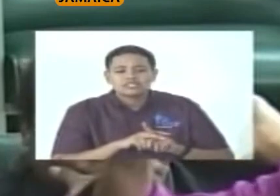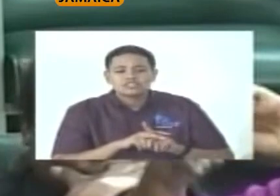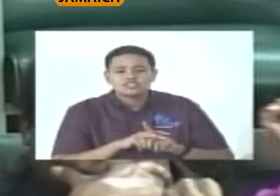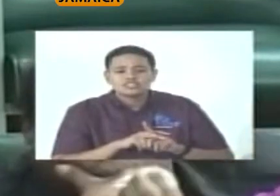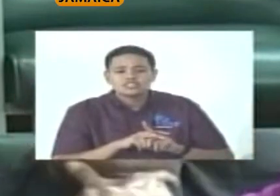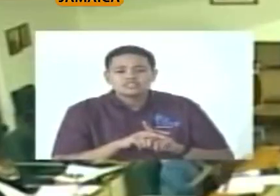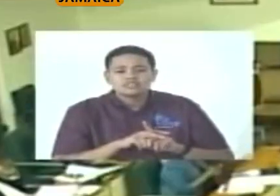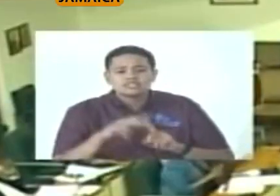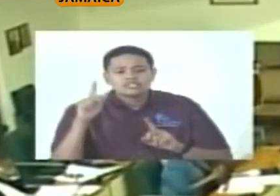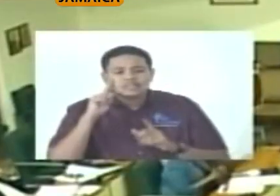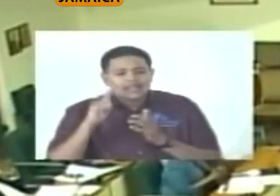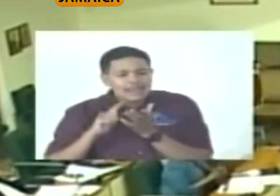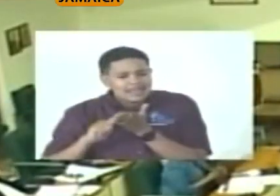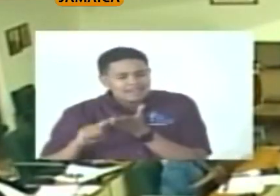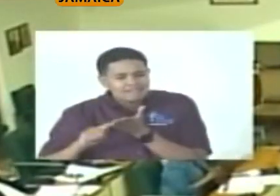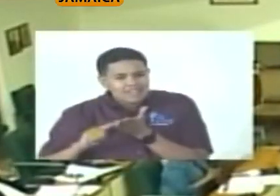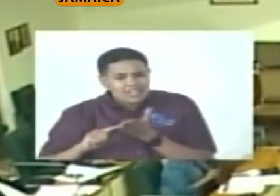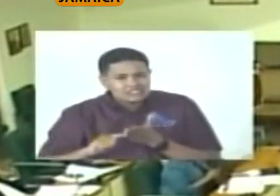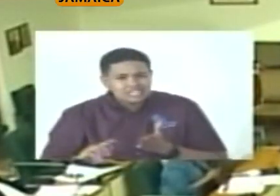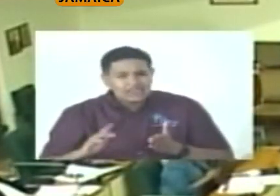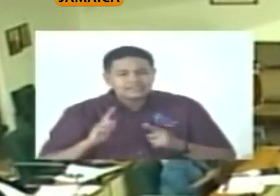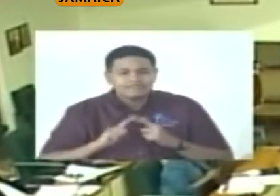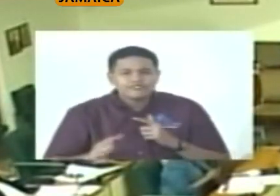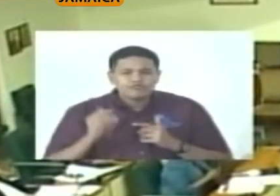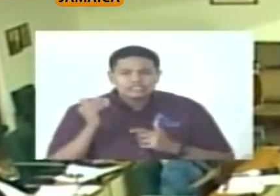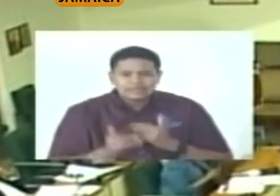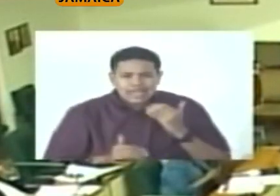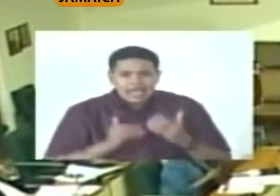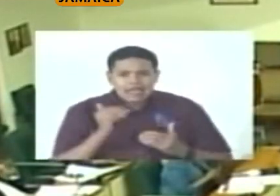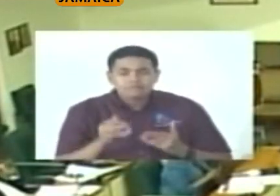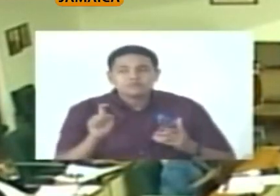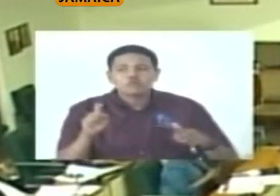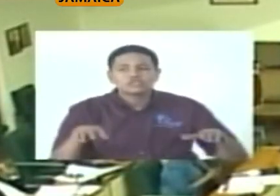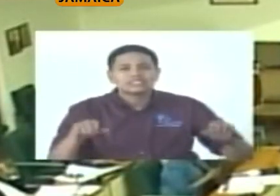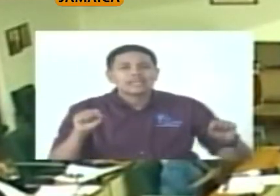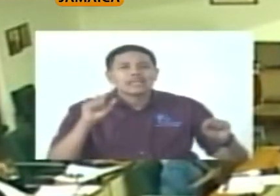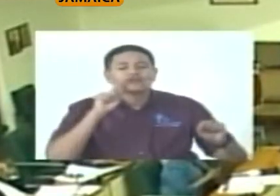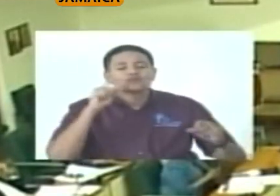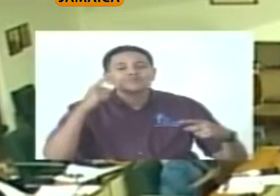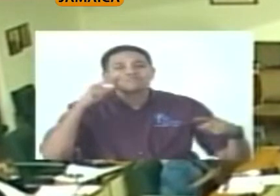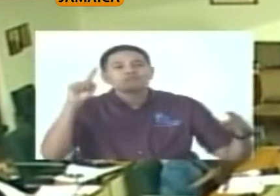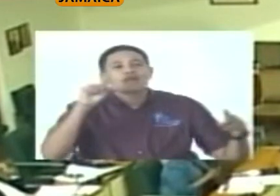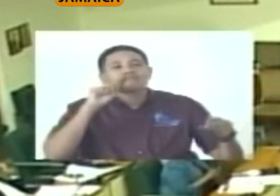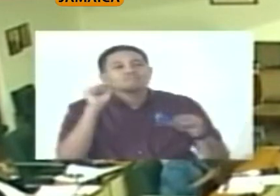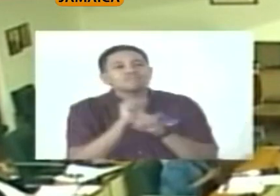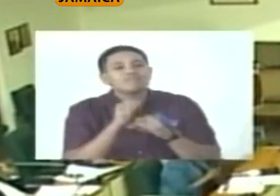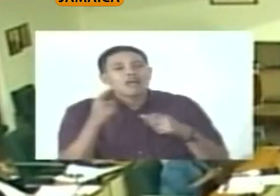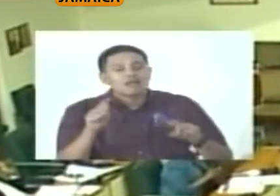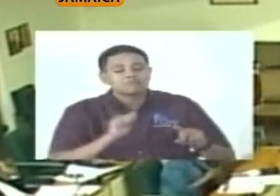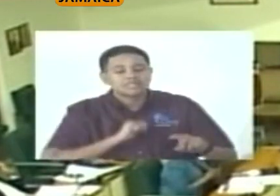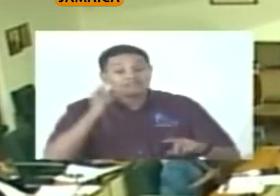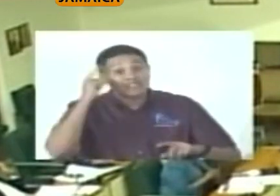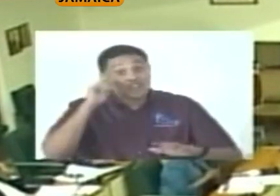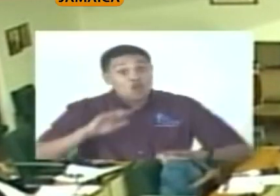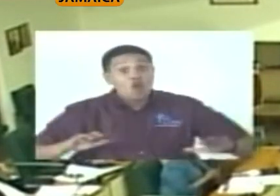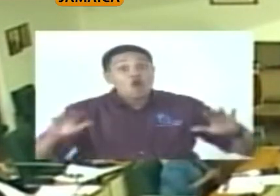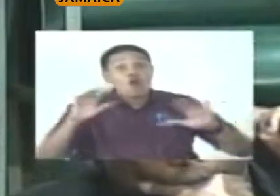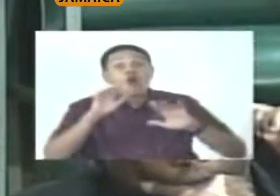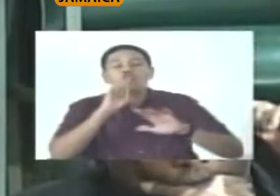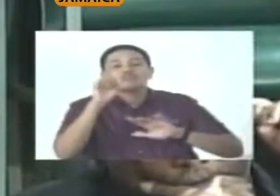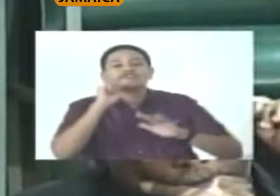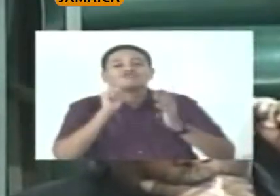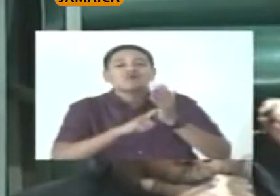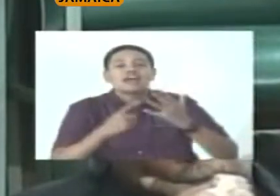the investigative steps which must be taken to bring it into reality. And I think all of us recognize